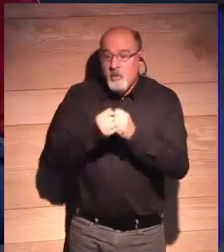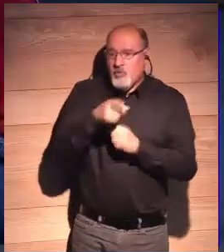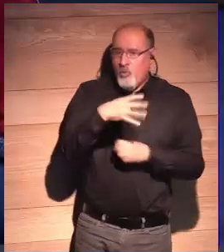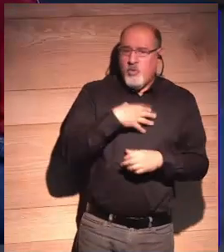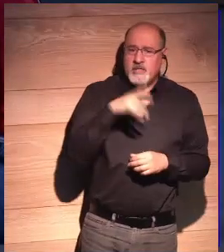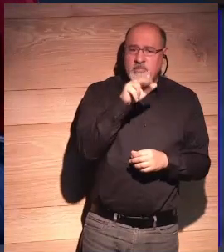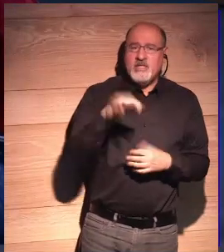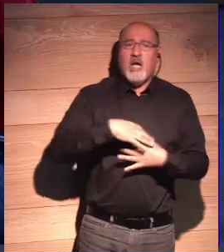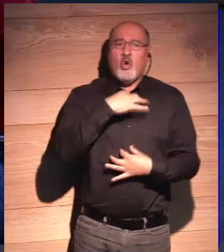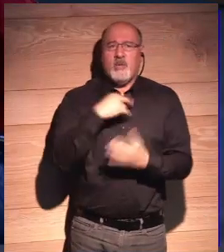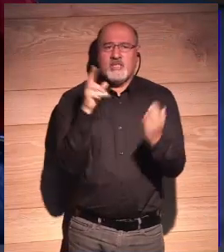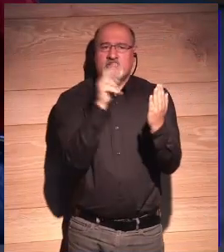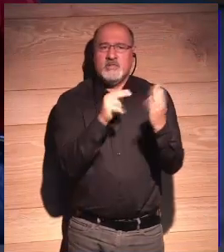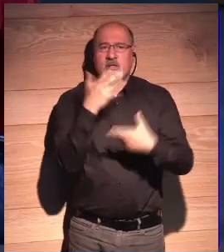again.